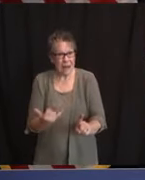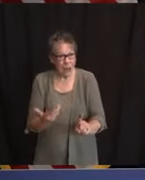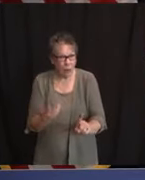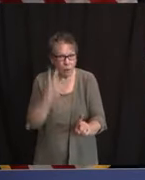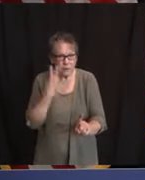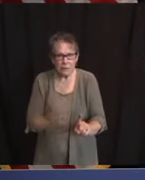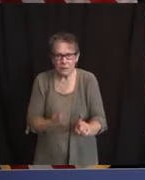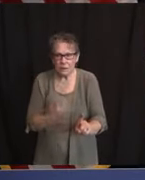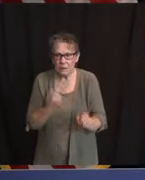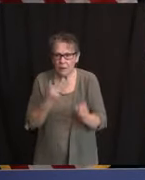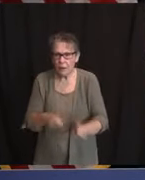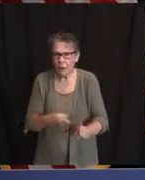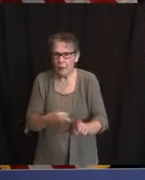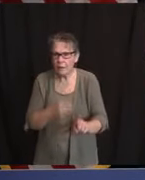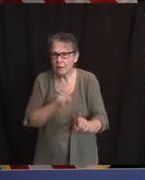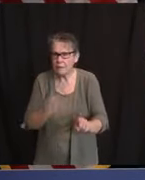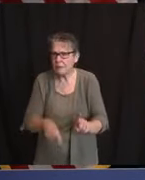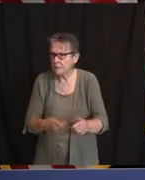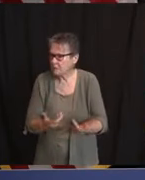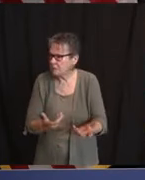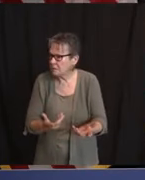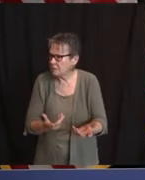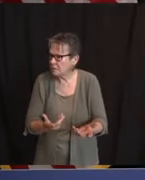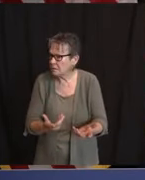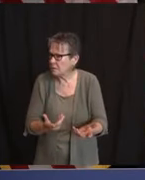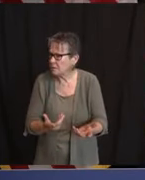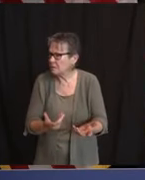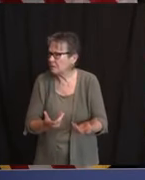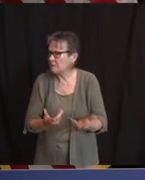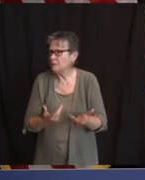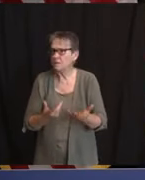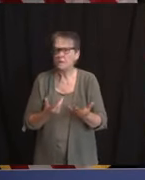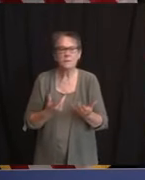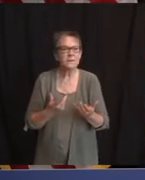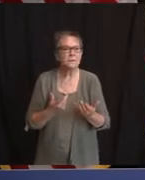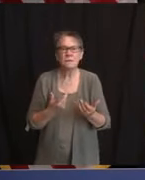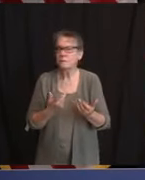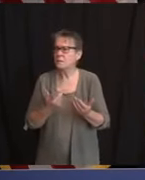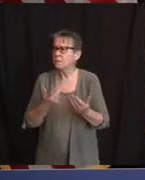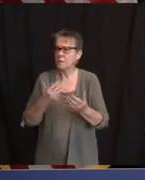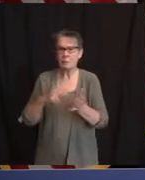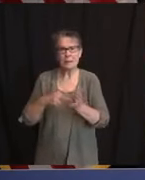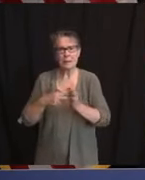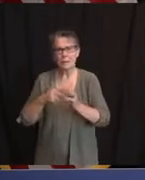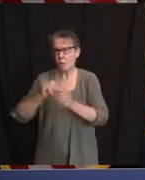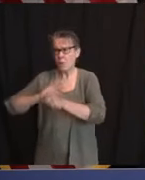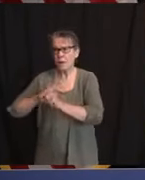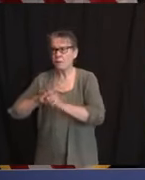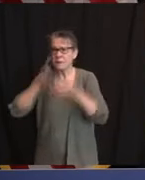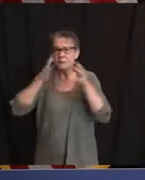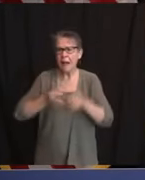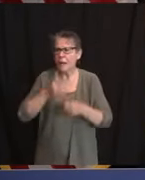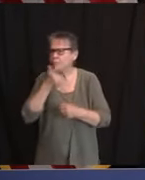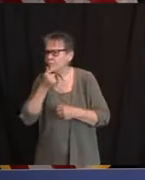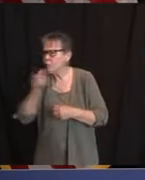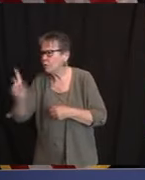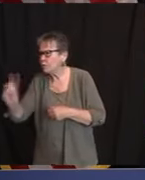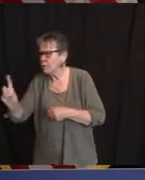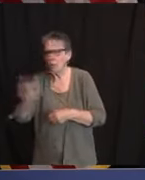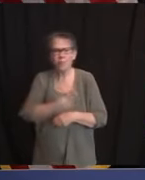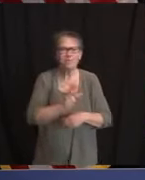certainly doesn't know political boundaries, as an example. Please, Nikita. Thank you, Governor. Senator, so I have a quick question, not